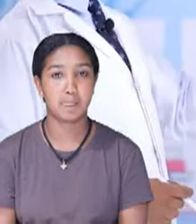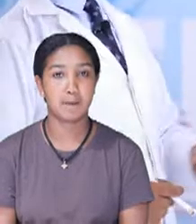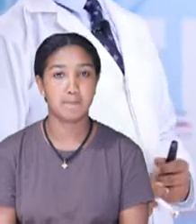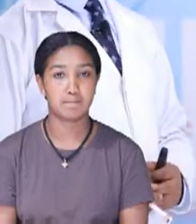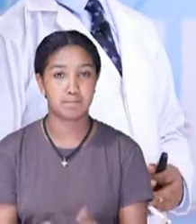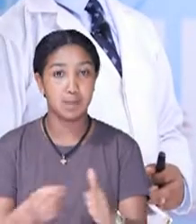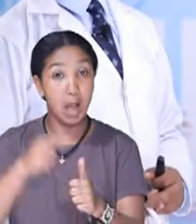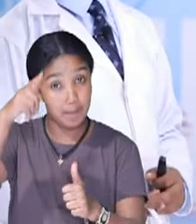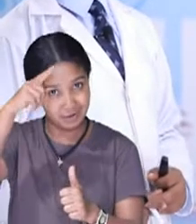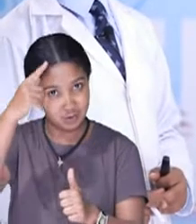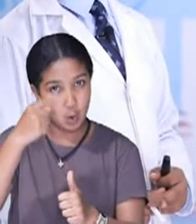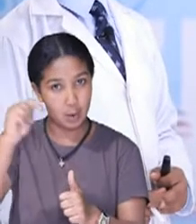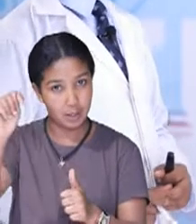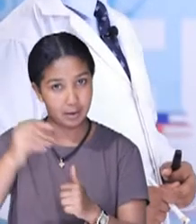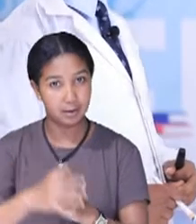Let's see the Lamarck's theory.